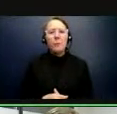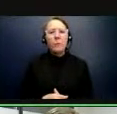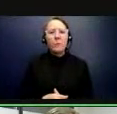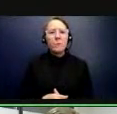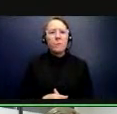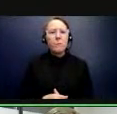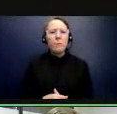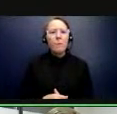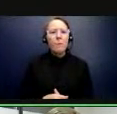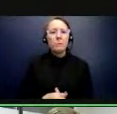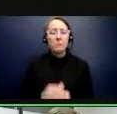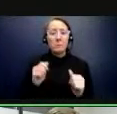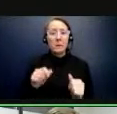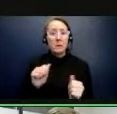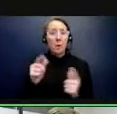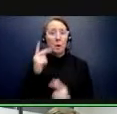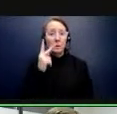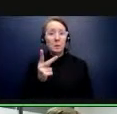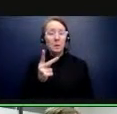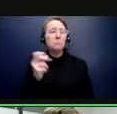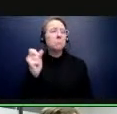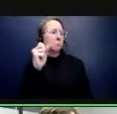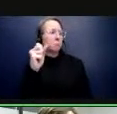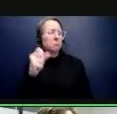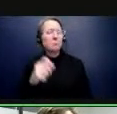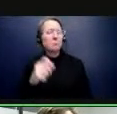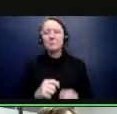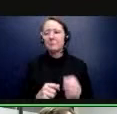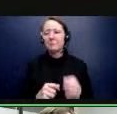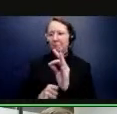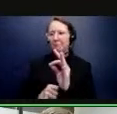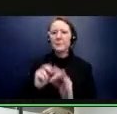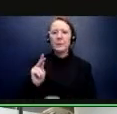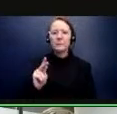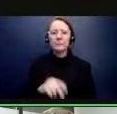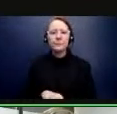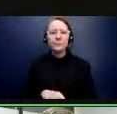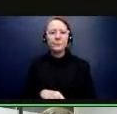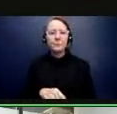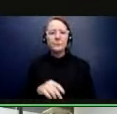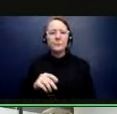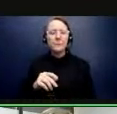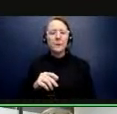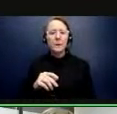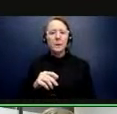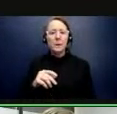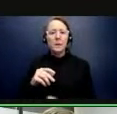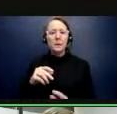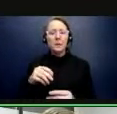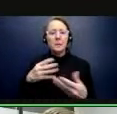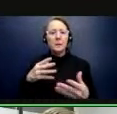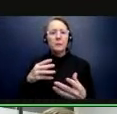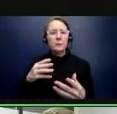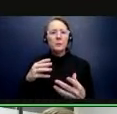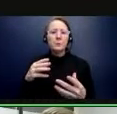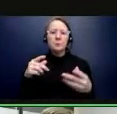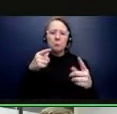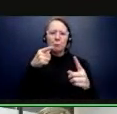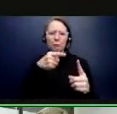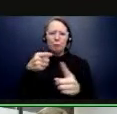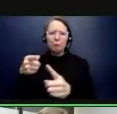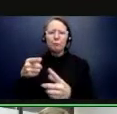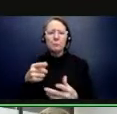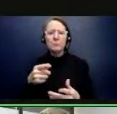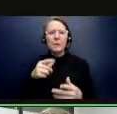Can everyone see that? Yep. Excellent. So just to orient you, a couple things to note. This is a